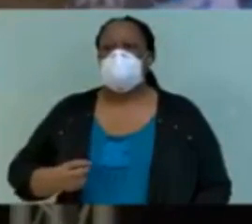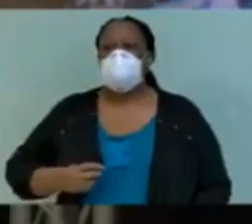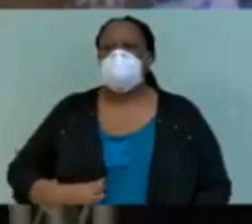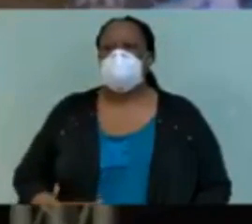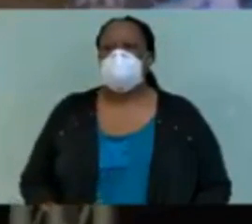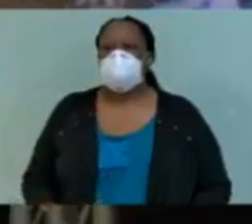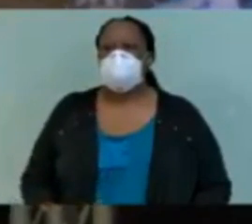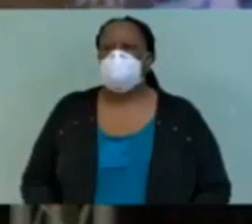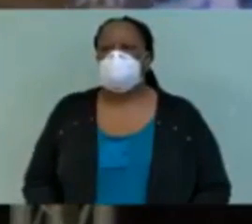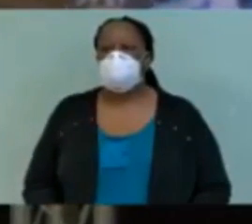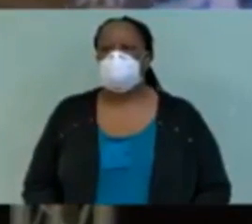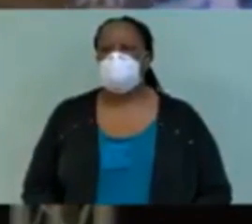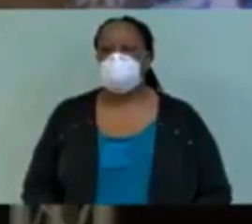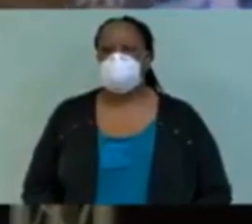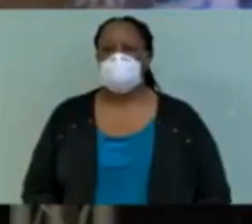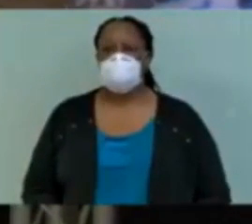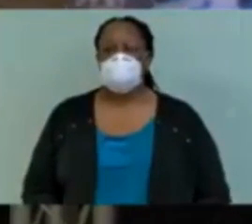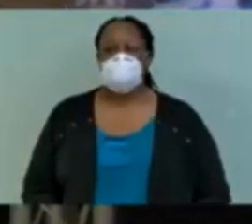Attorney General.